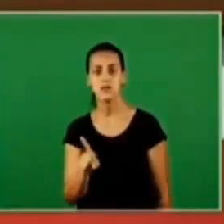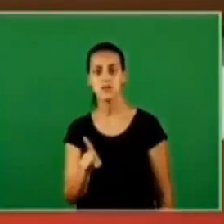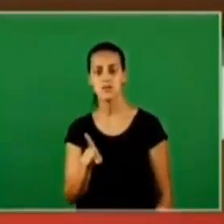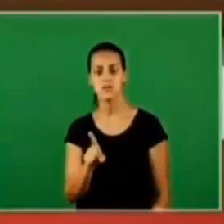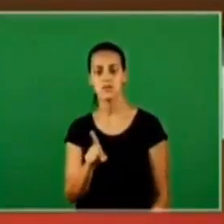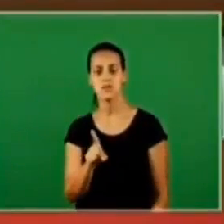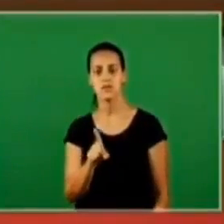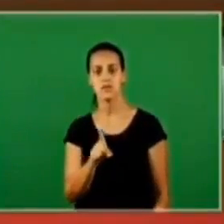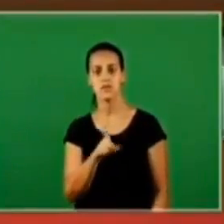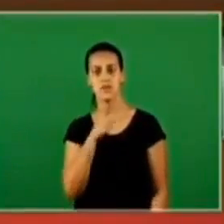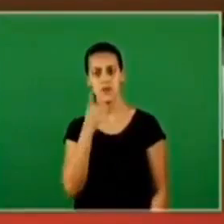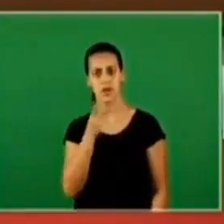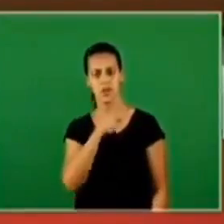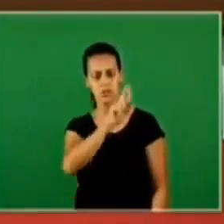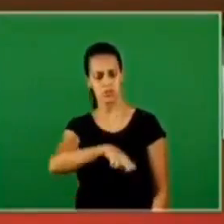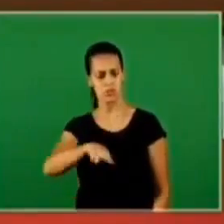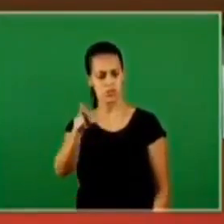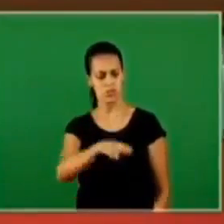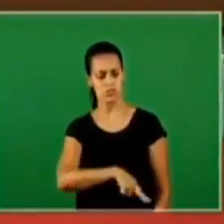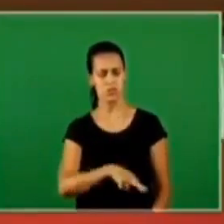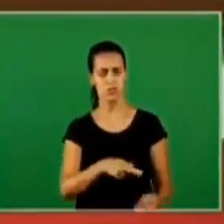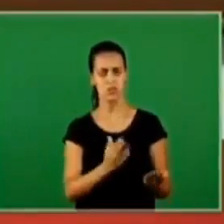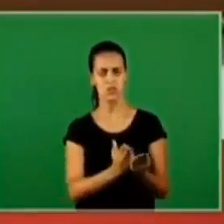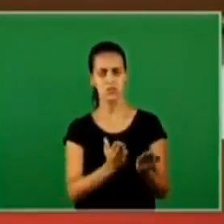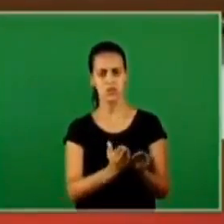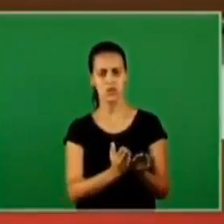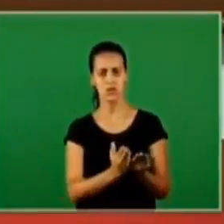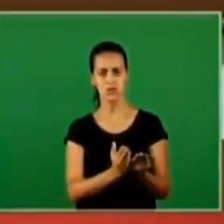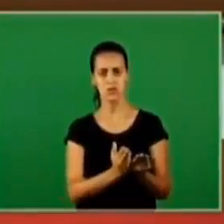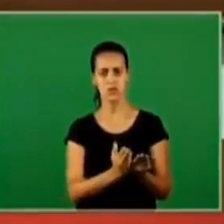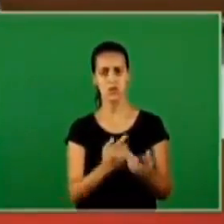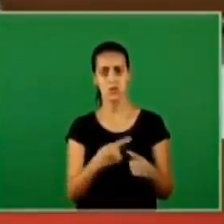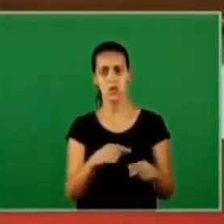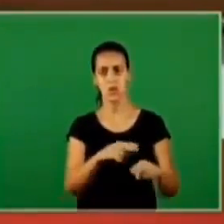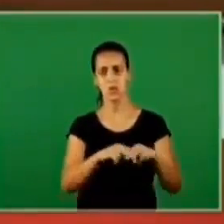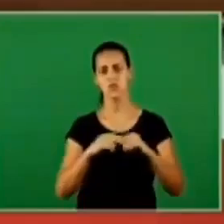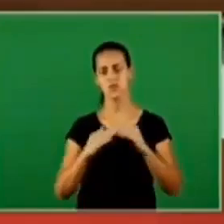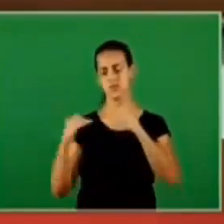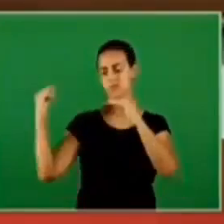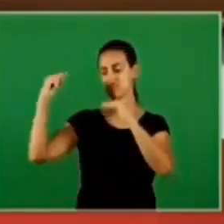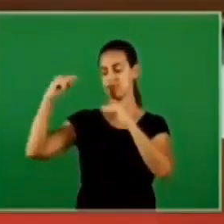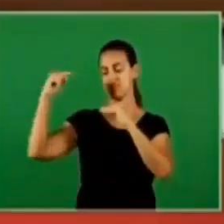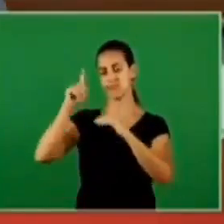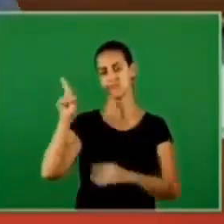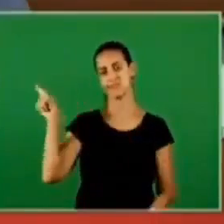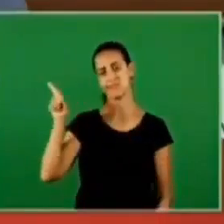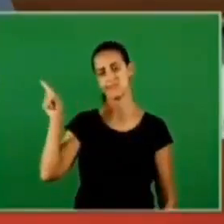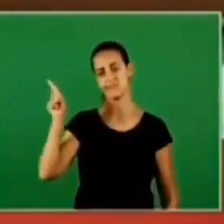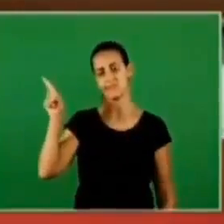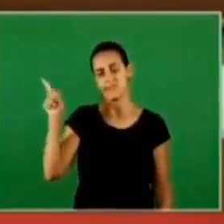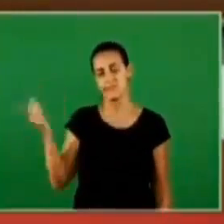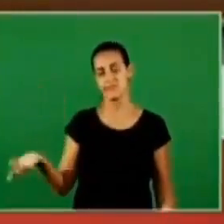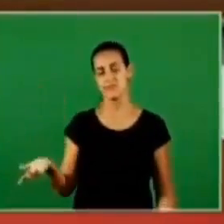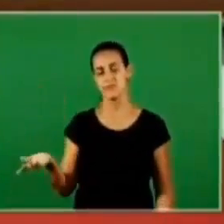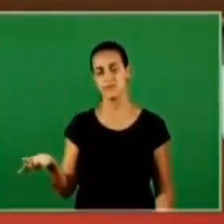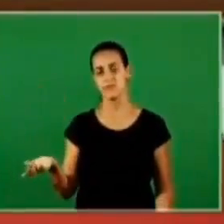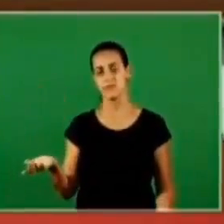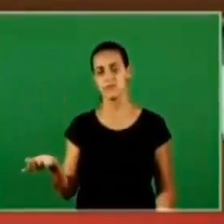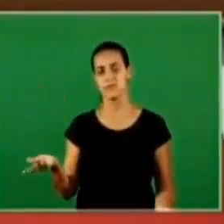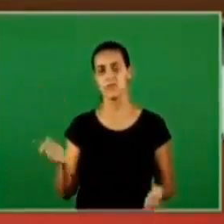denying the gospel. You know why? Because they are based on this. They are